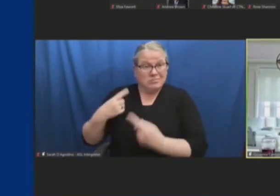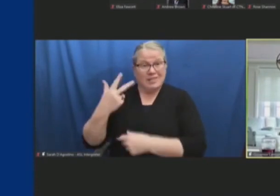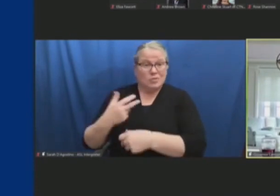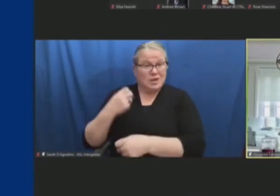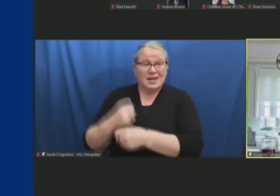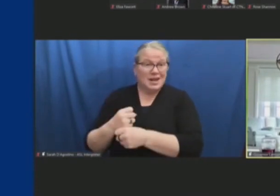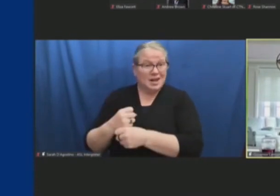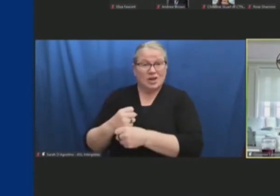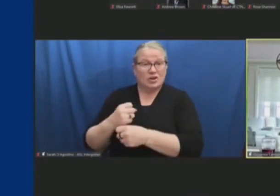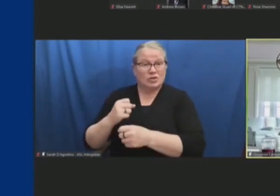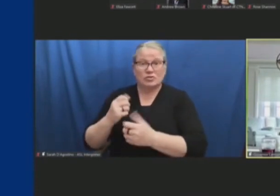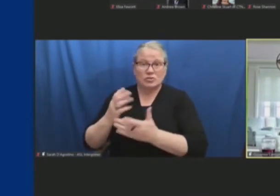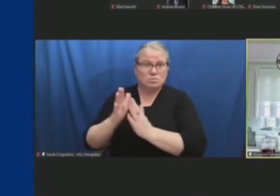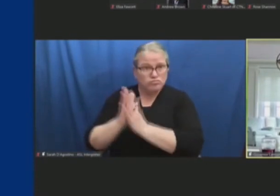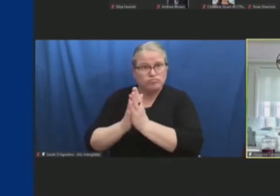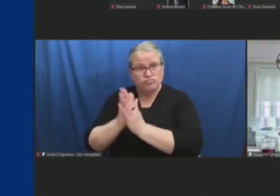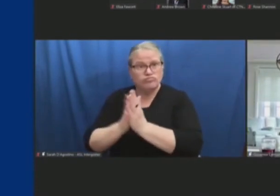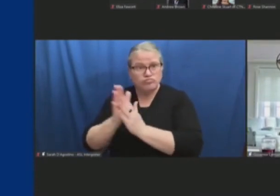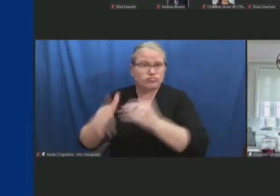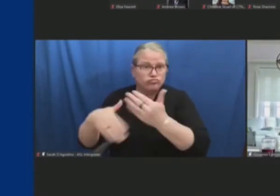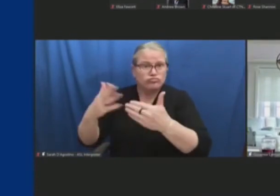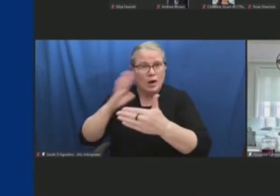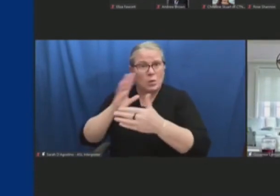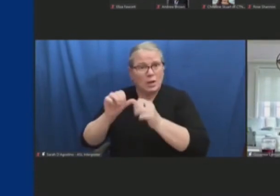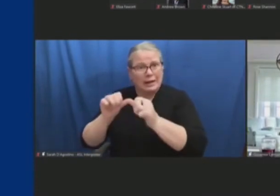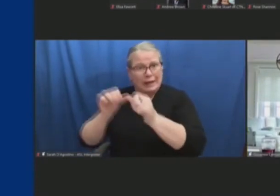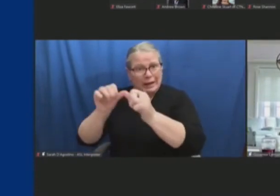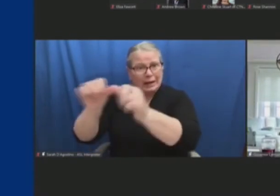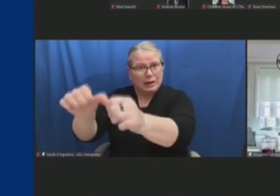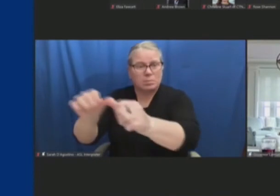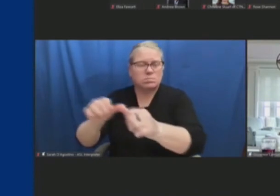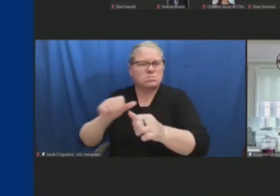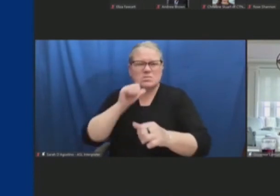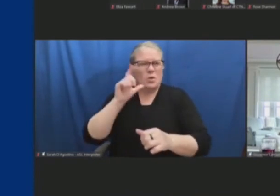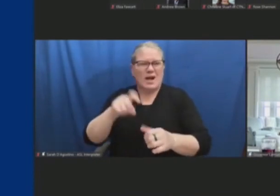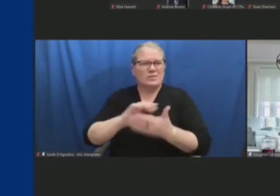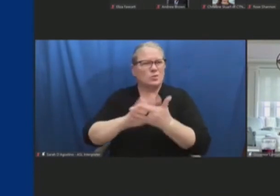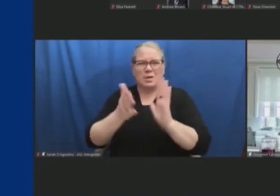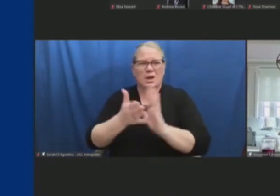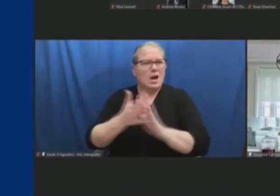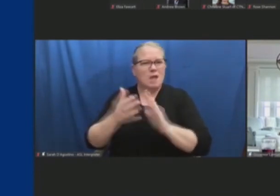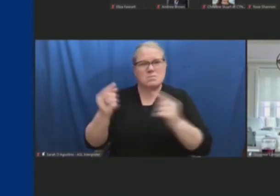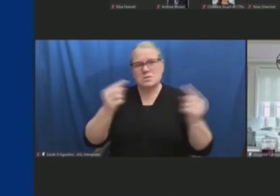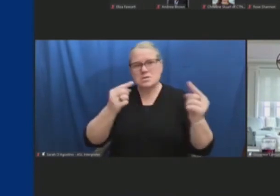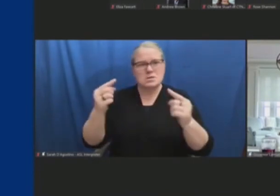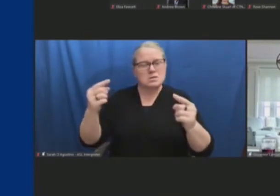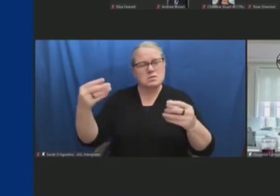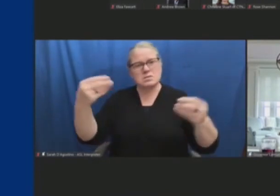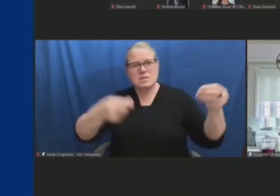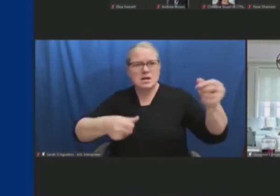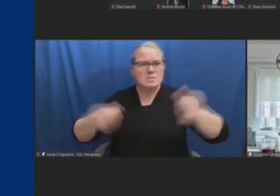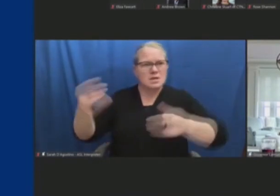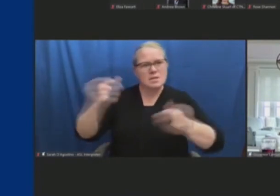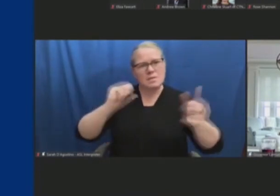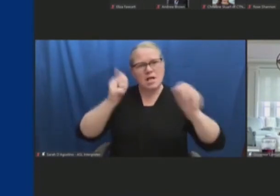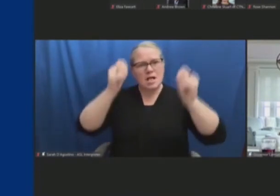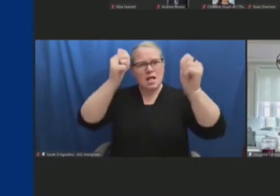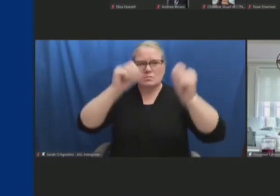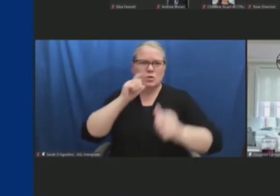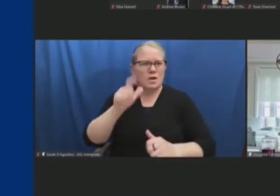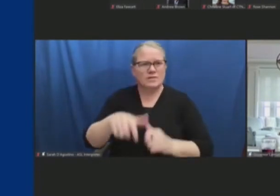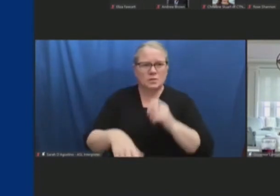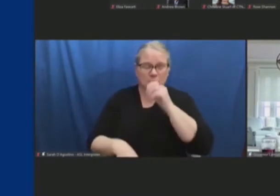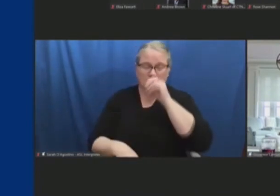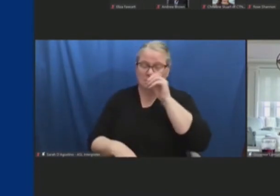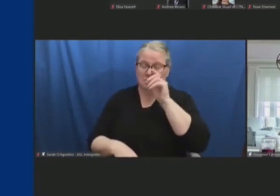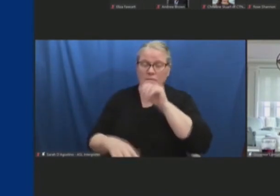an arms race. And Governor, on the juvenile justice reform, Mr. Stefanowski was very critical of you not holding a special session.